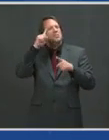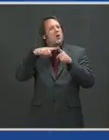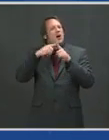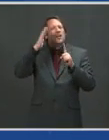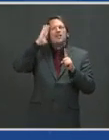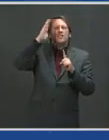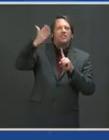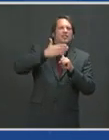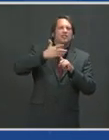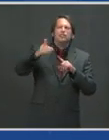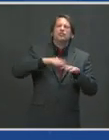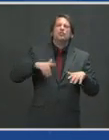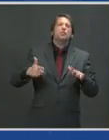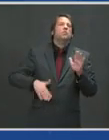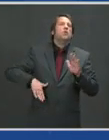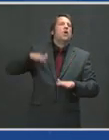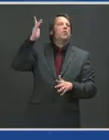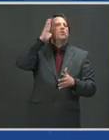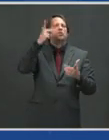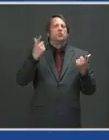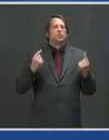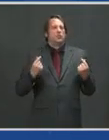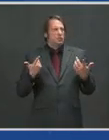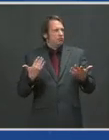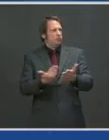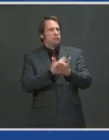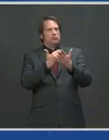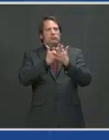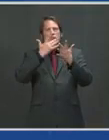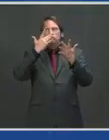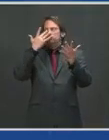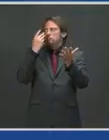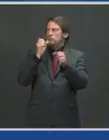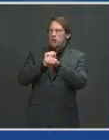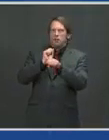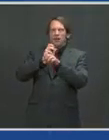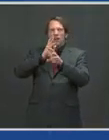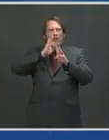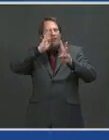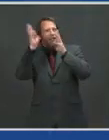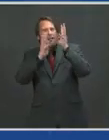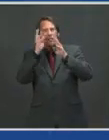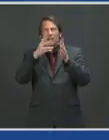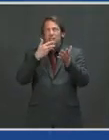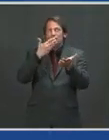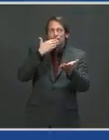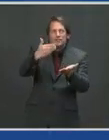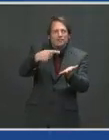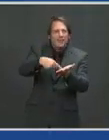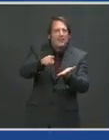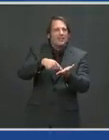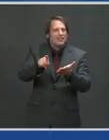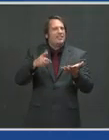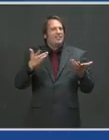to work in innovation, good-paying jobs in fields that haven't even been invented yet, like the parents of every